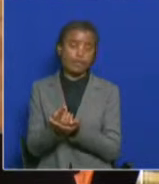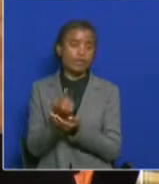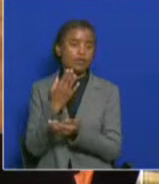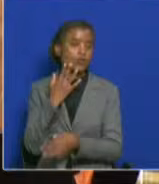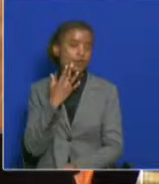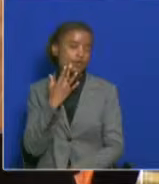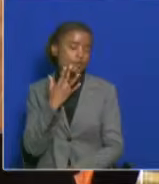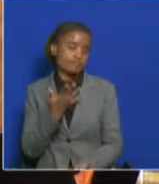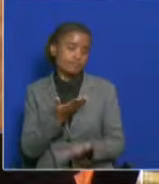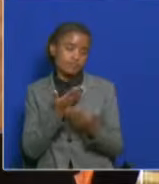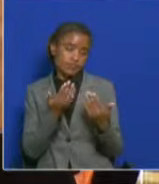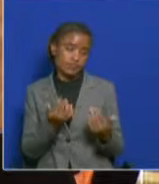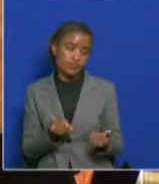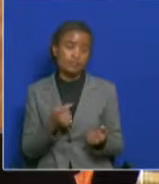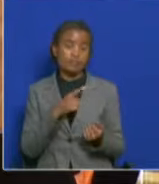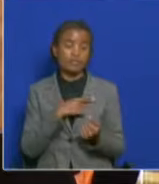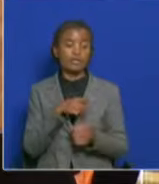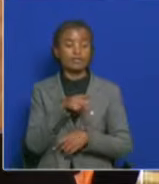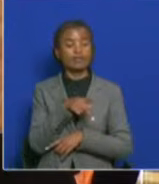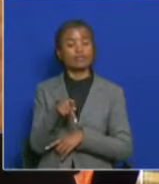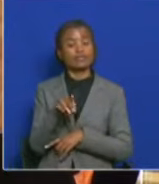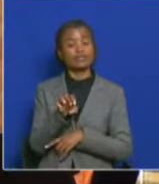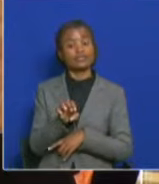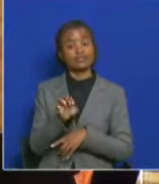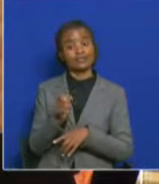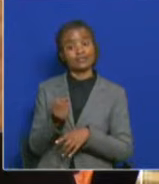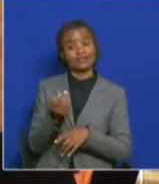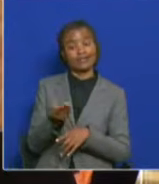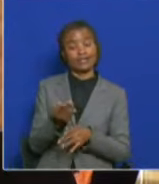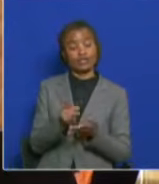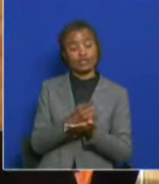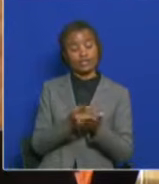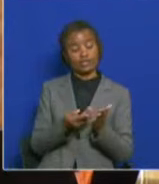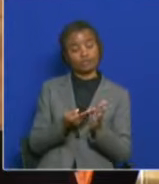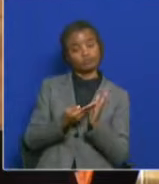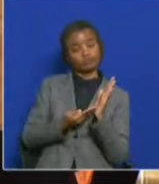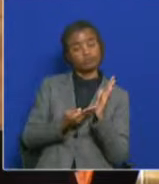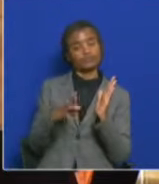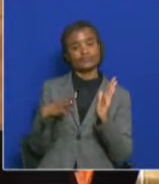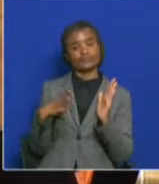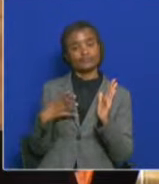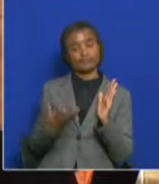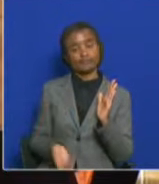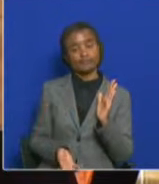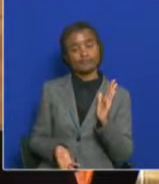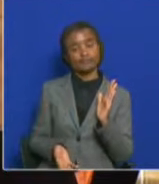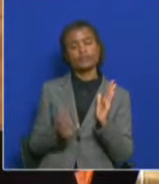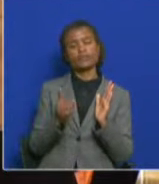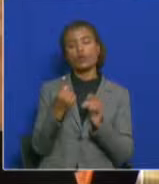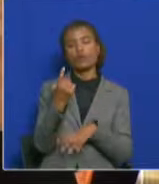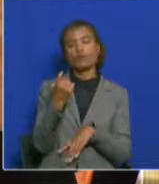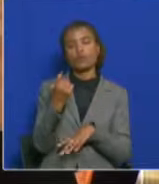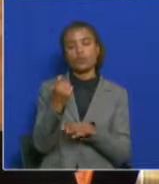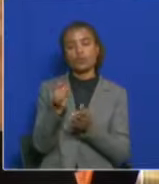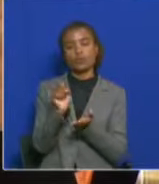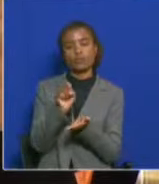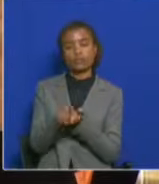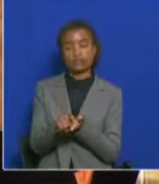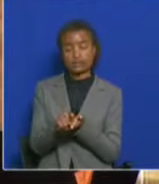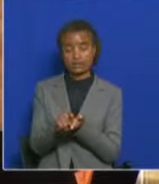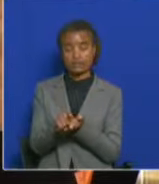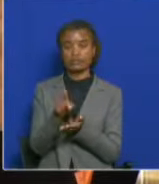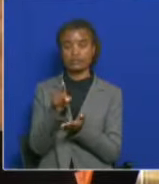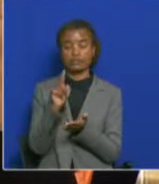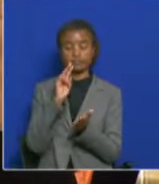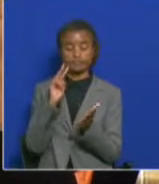on the PPE tender. There is one more message that's just, I'll just go there just because it's linked to